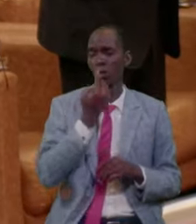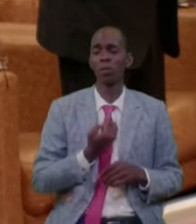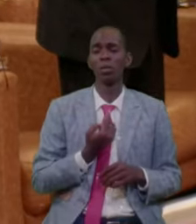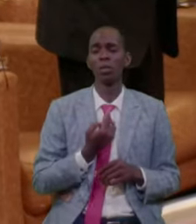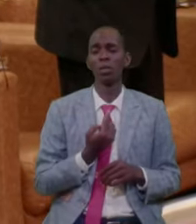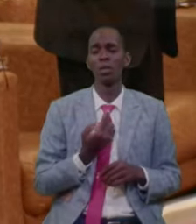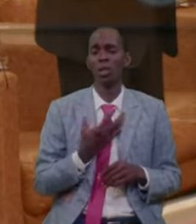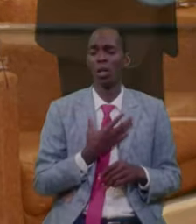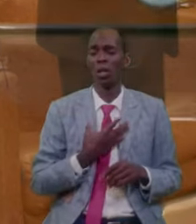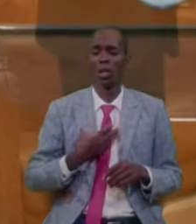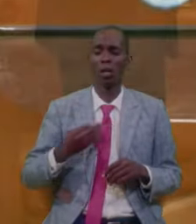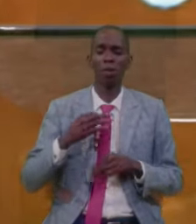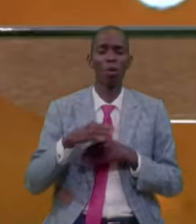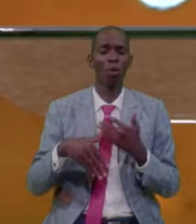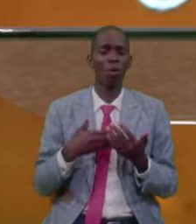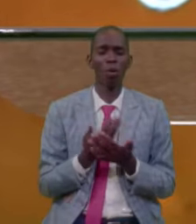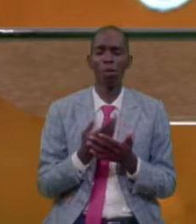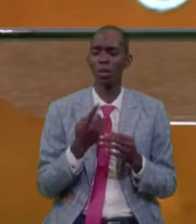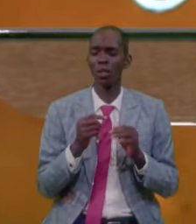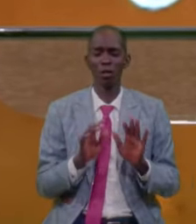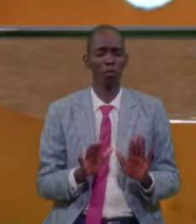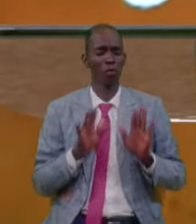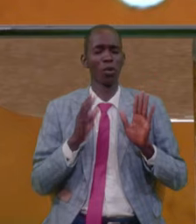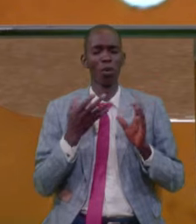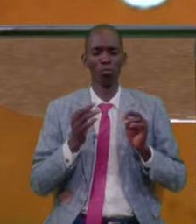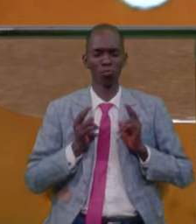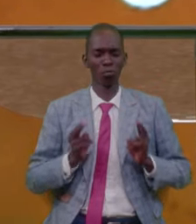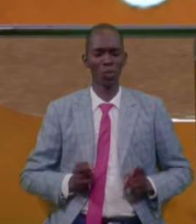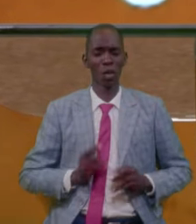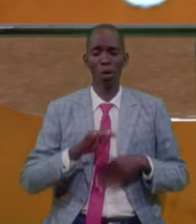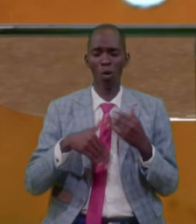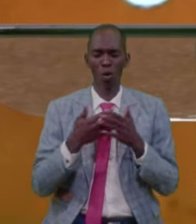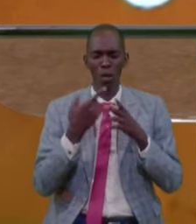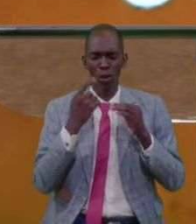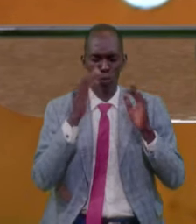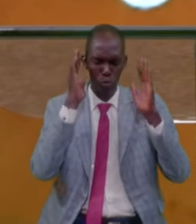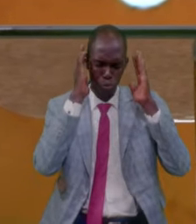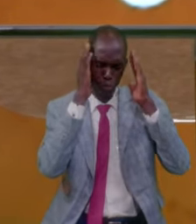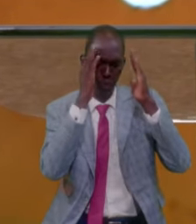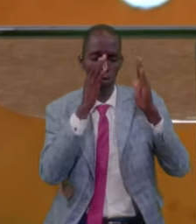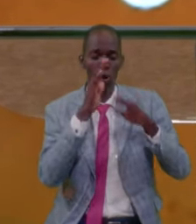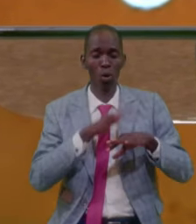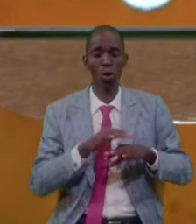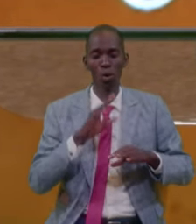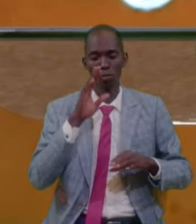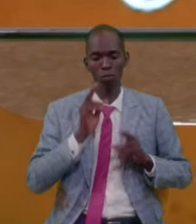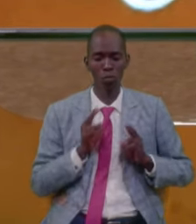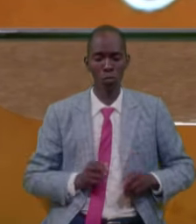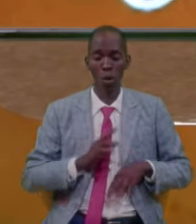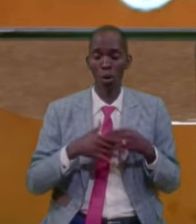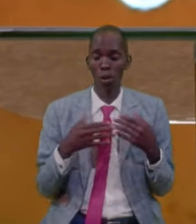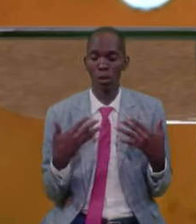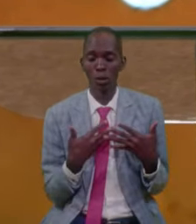And all the fear of man, all the focus on man, all trembling before